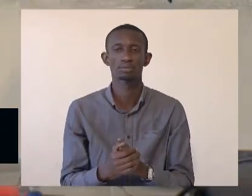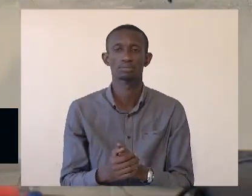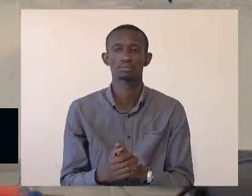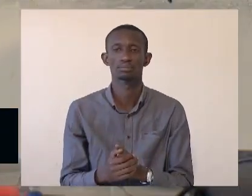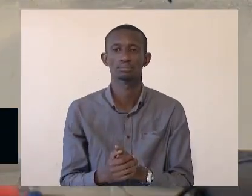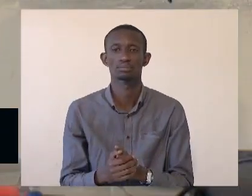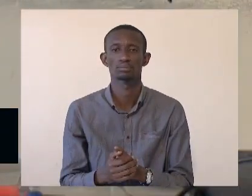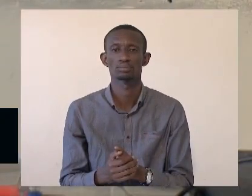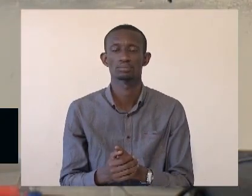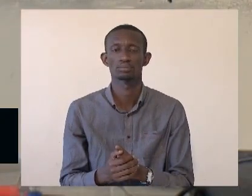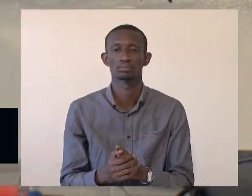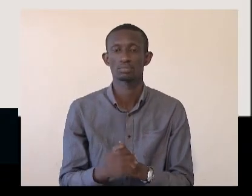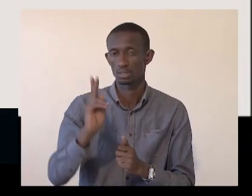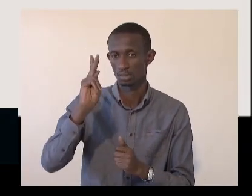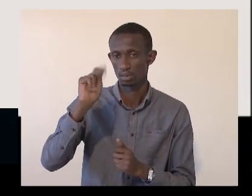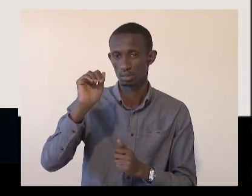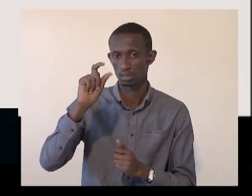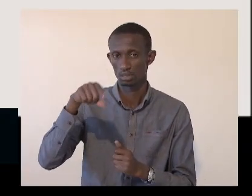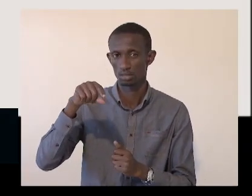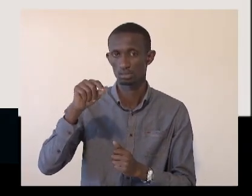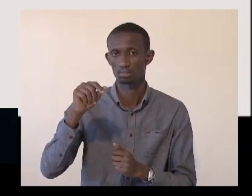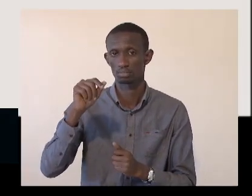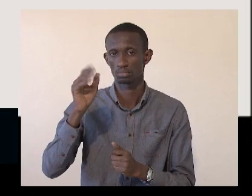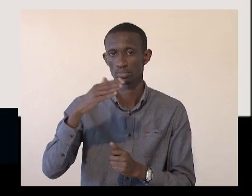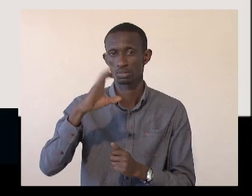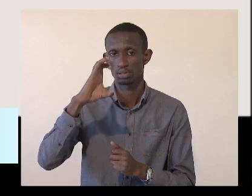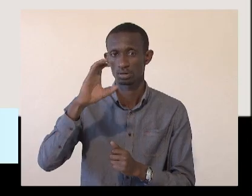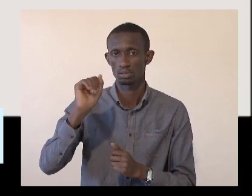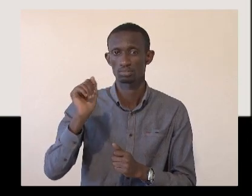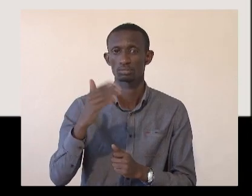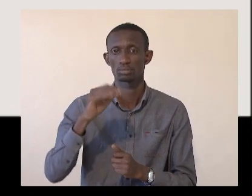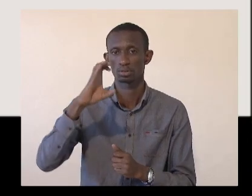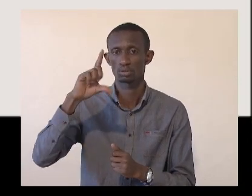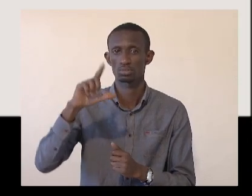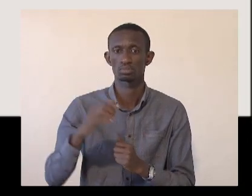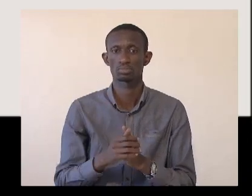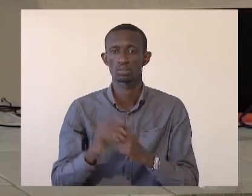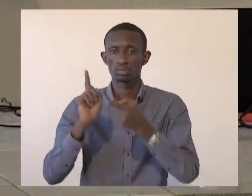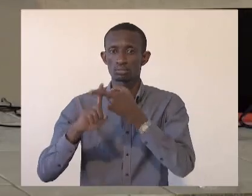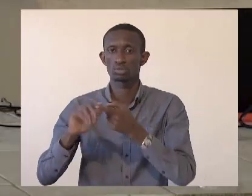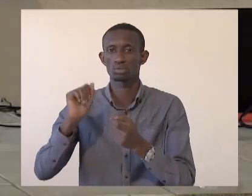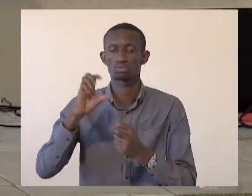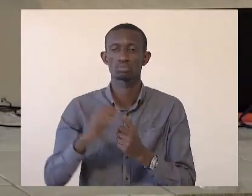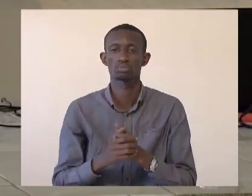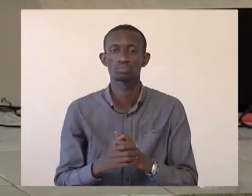aqueous calcium chloride reacting with sodium sulfate. Calcium chloride is this one,